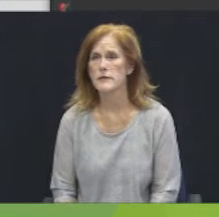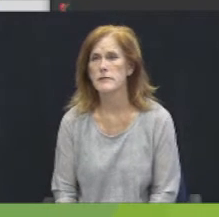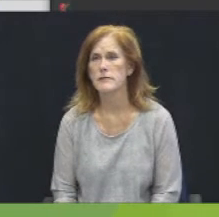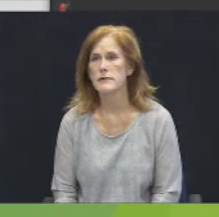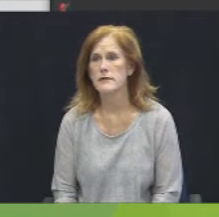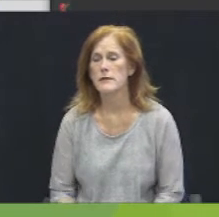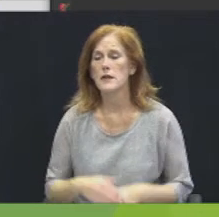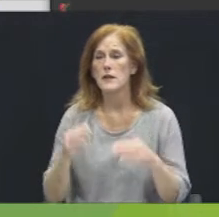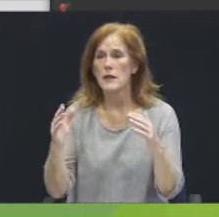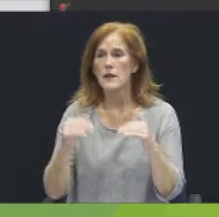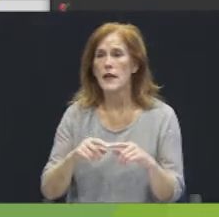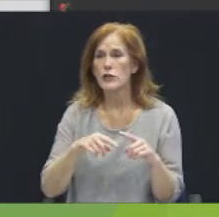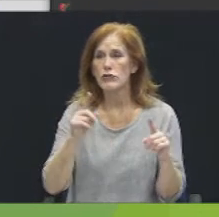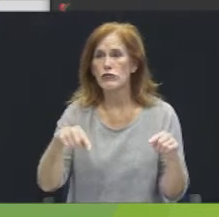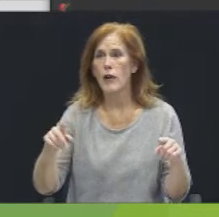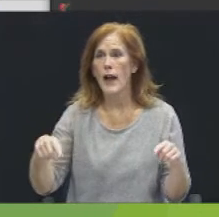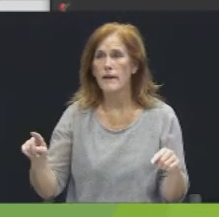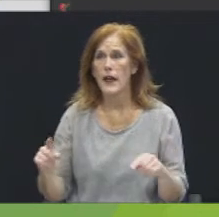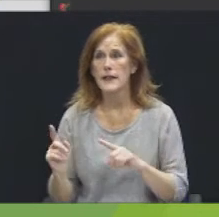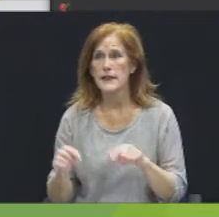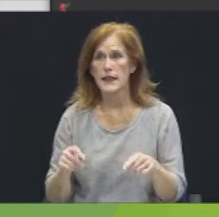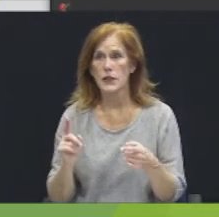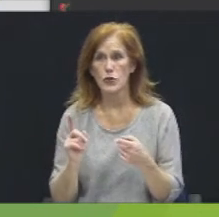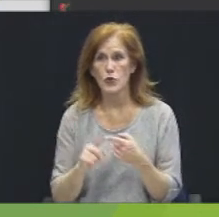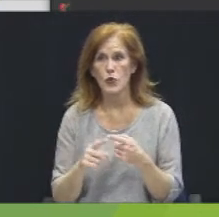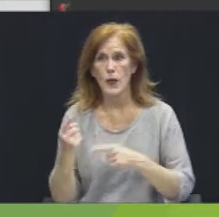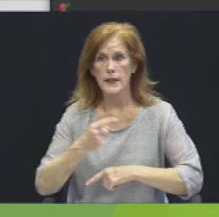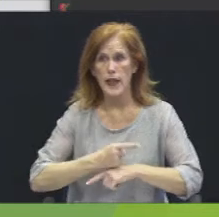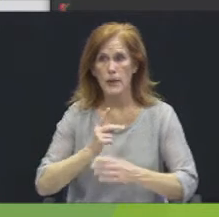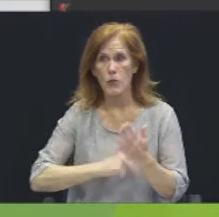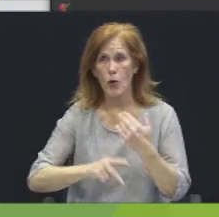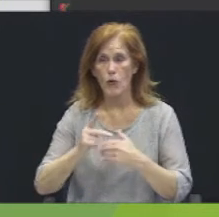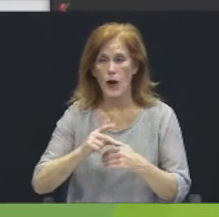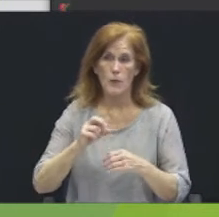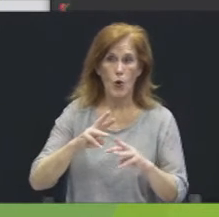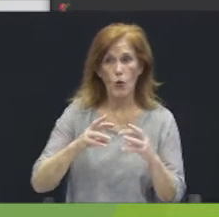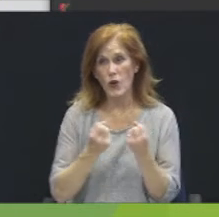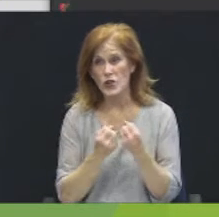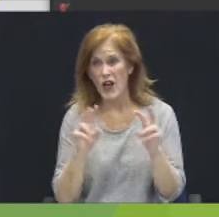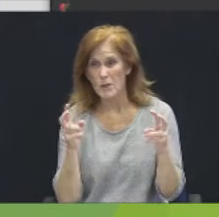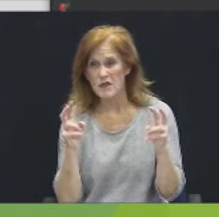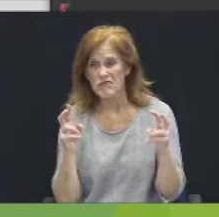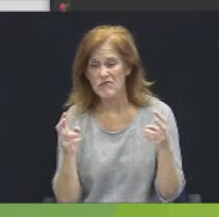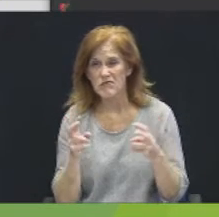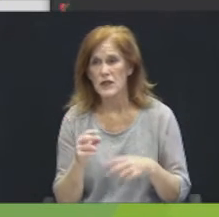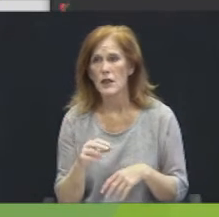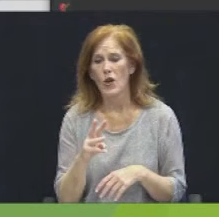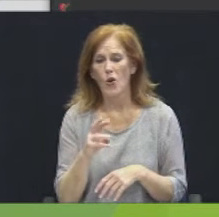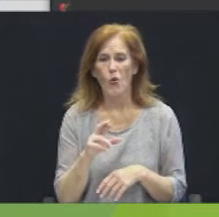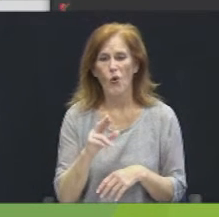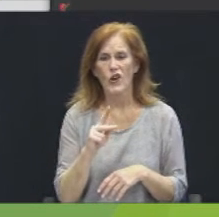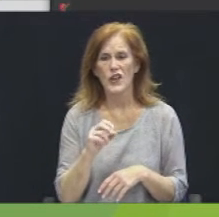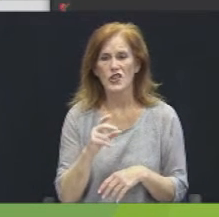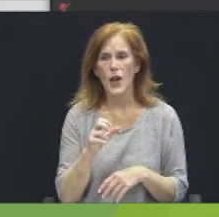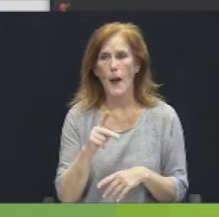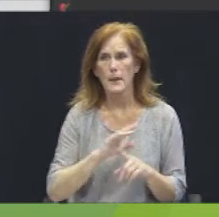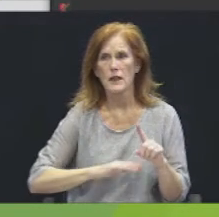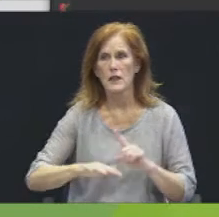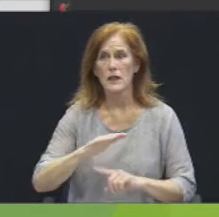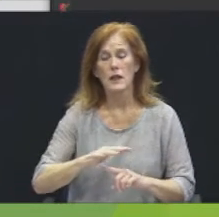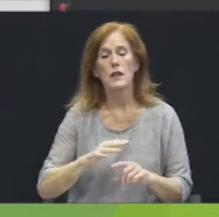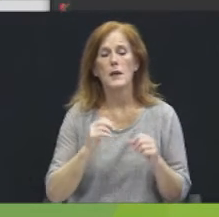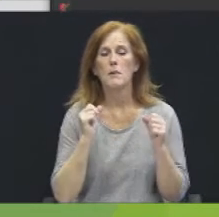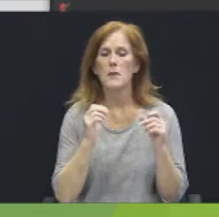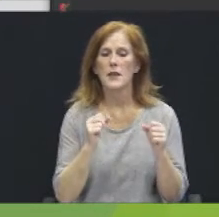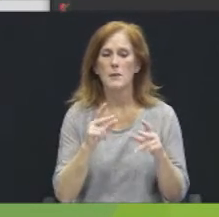The next one is attends a day program or a workshop. Here again, we're kind of highlighting the fact that a lot of individuals